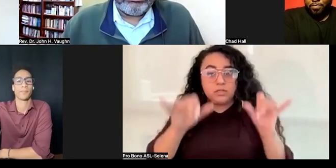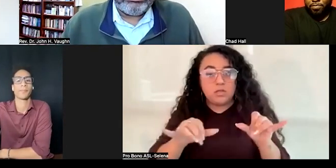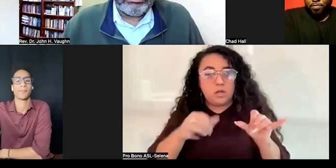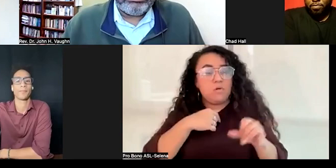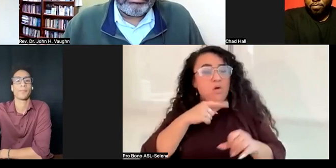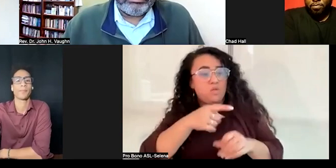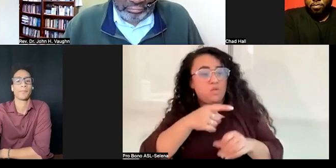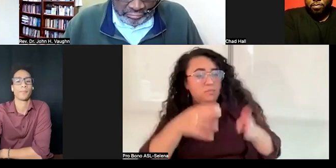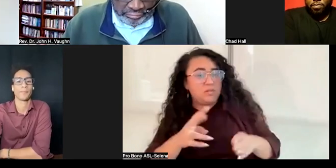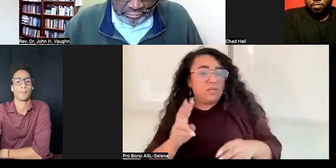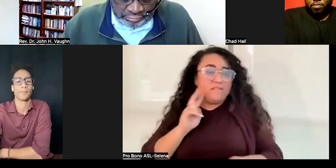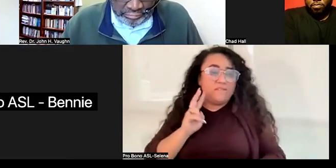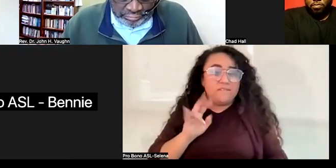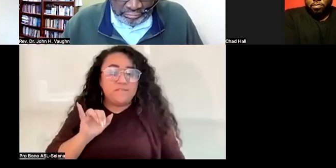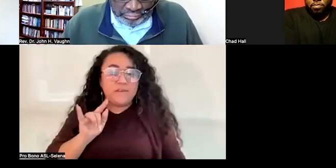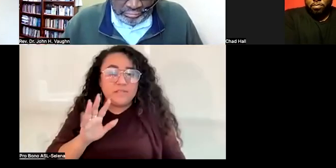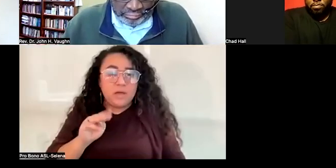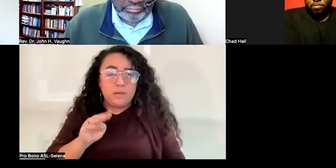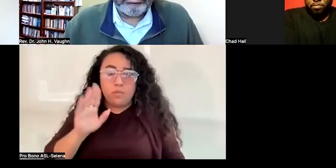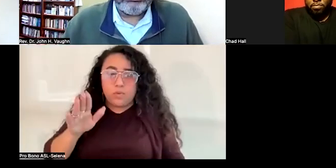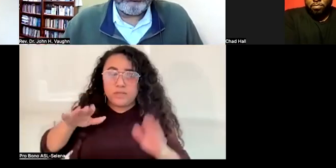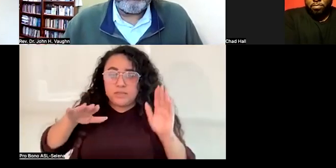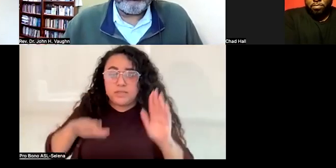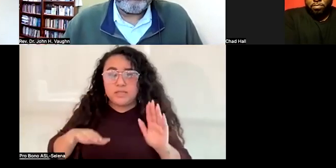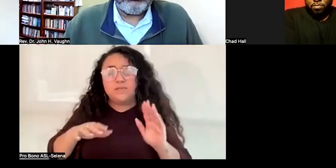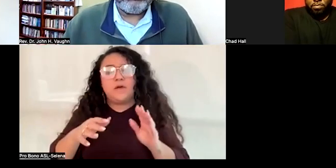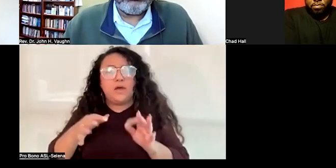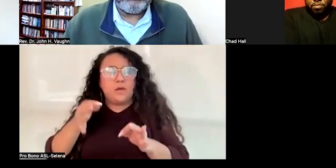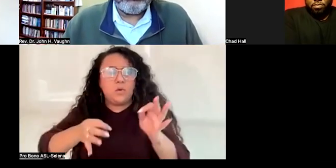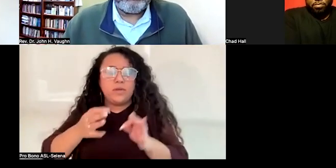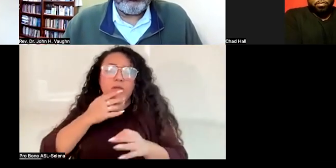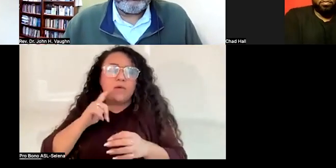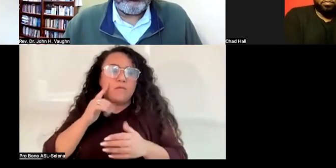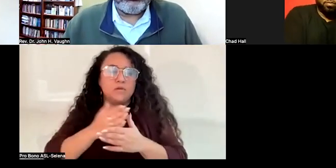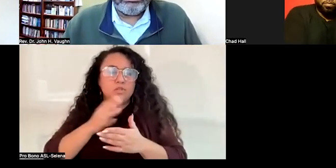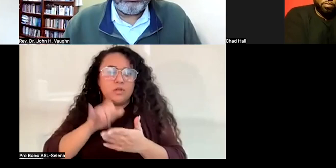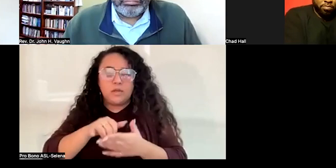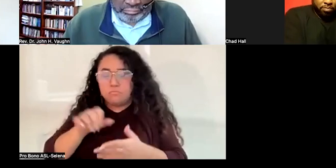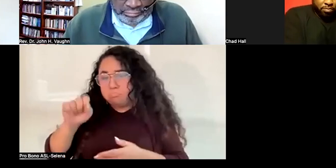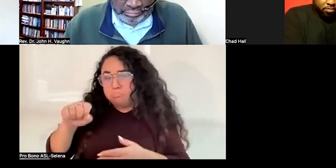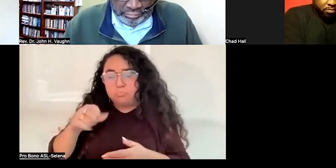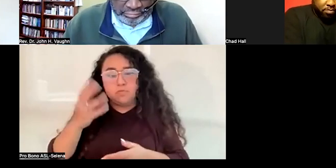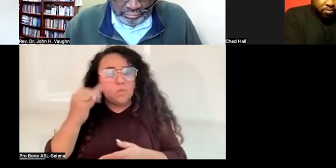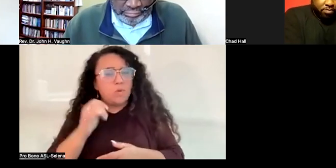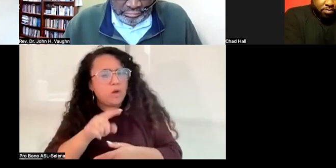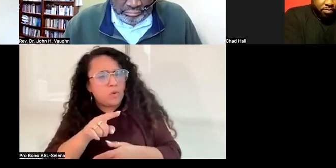are they going to testify? So thank you for sharing that. Lawrence, why were you willing to tell your story?